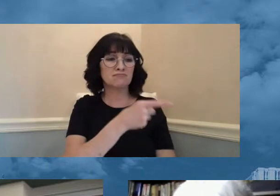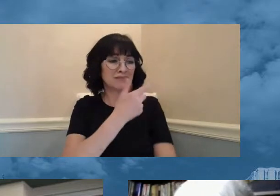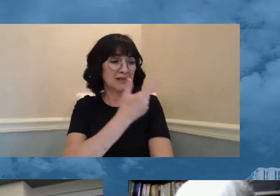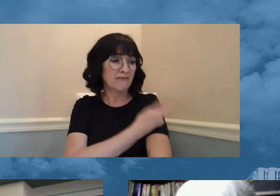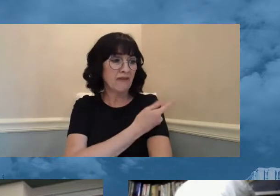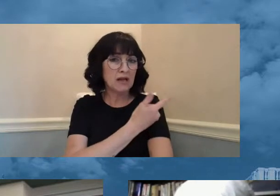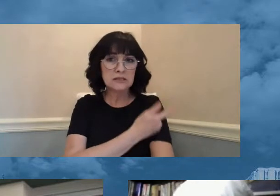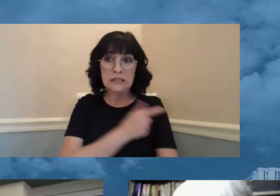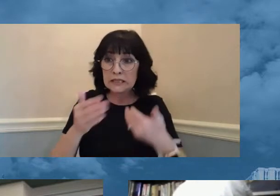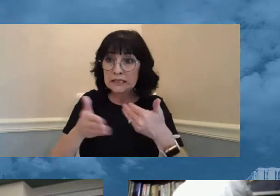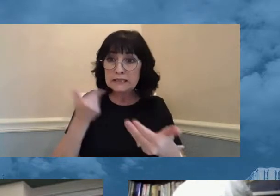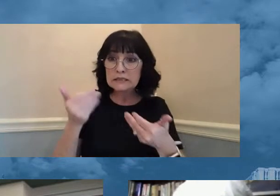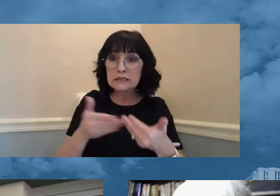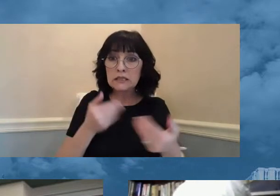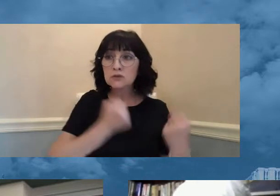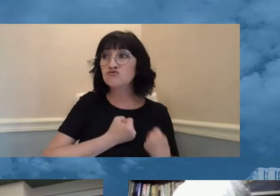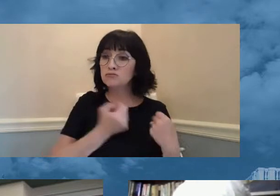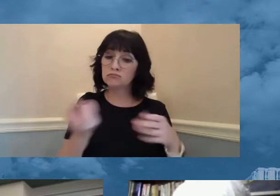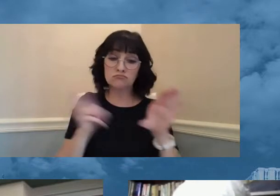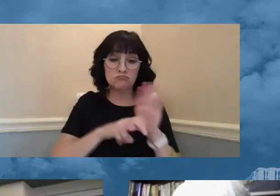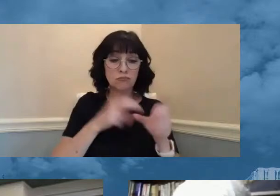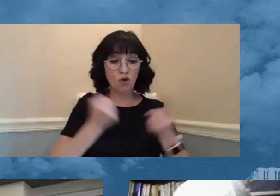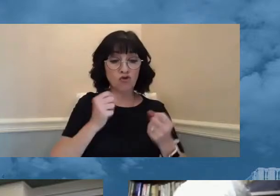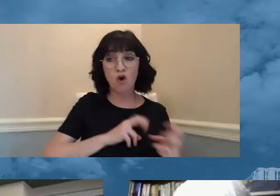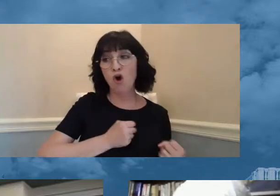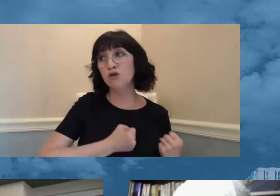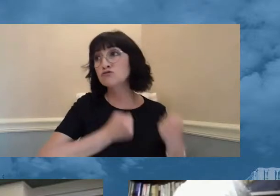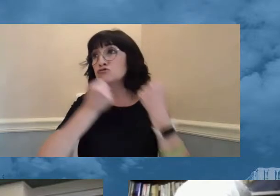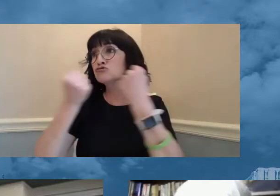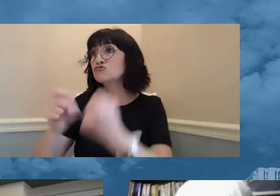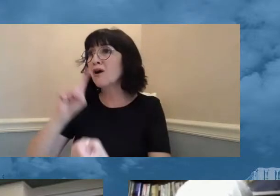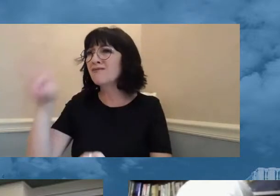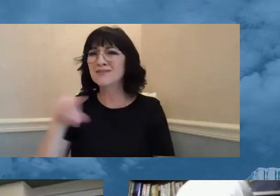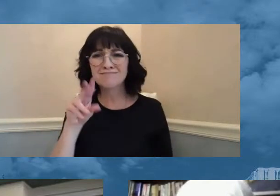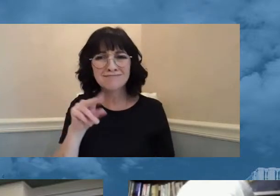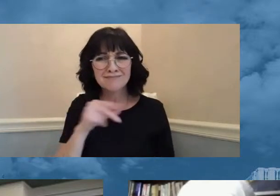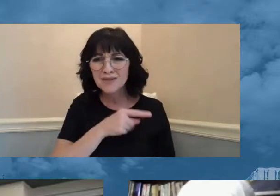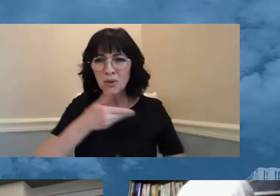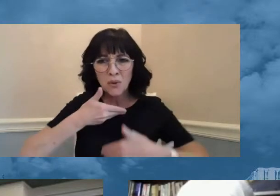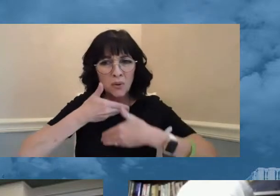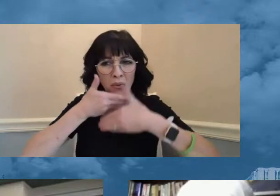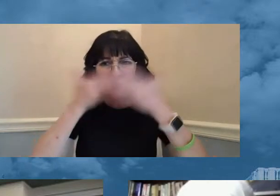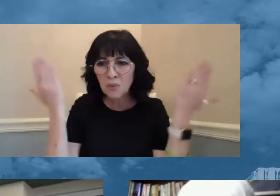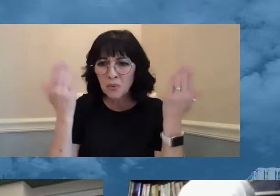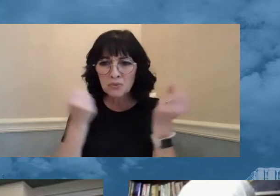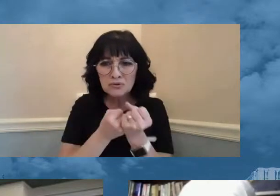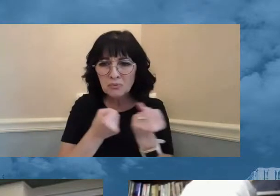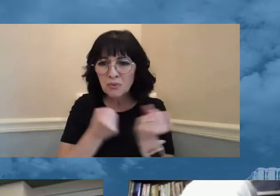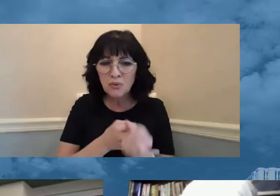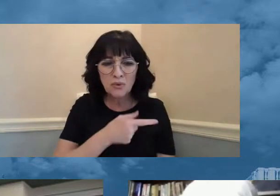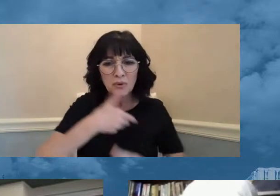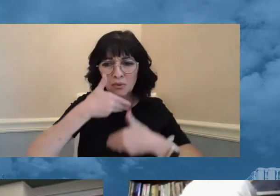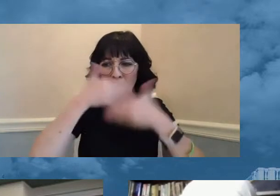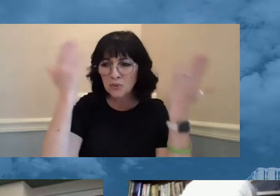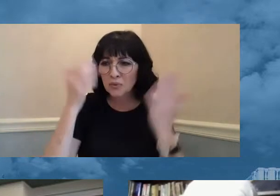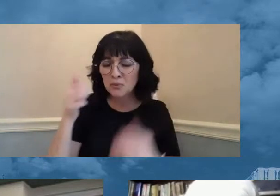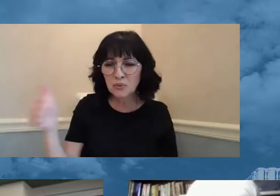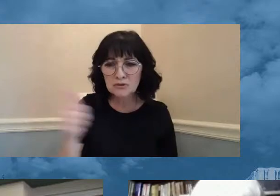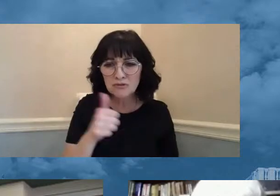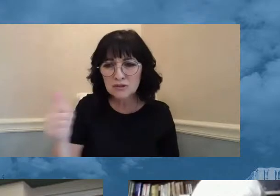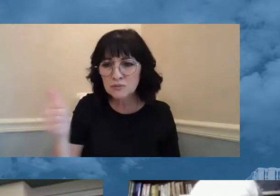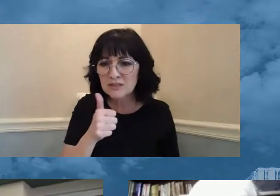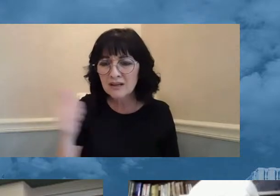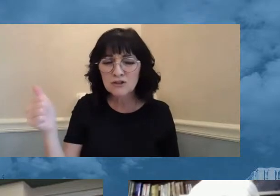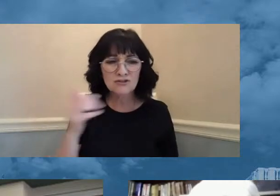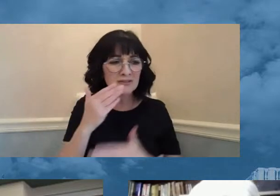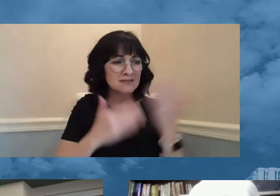focused on using data to identify communities that are more vulnerable. We